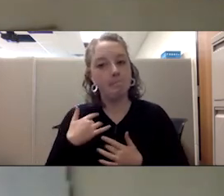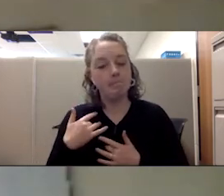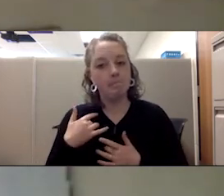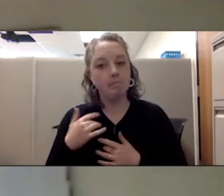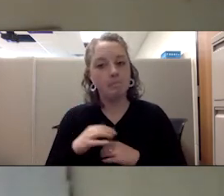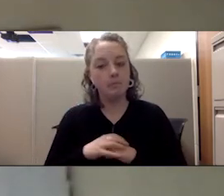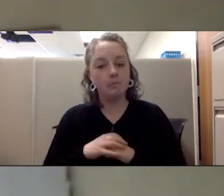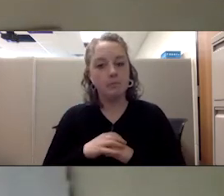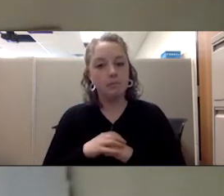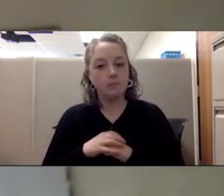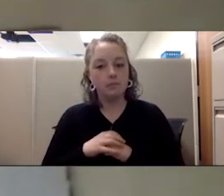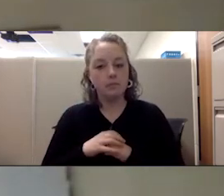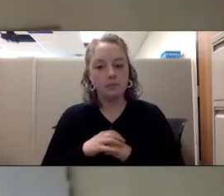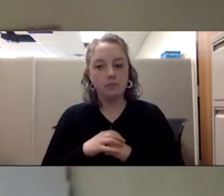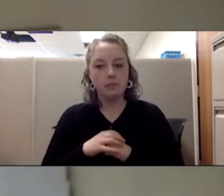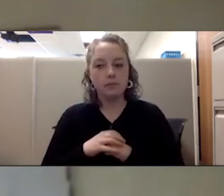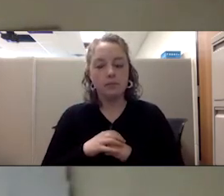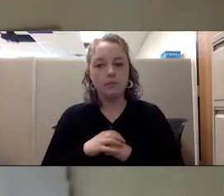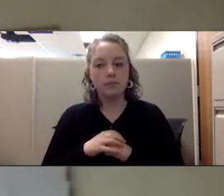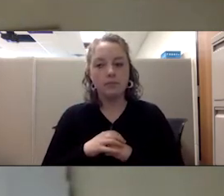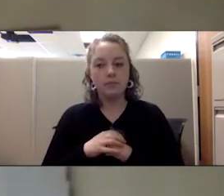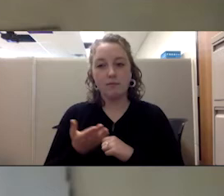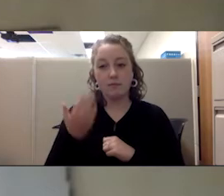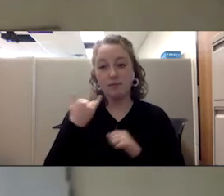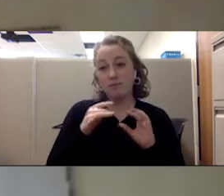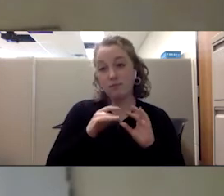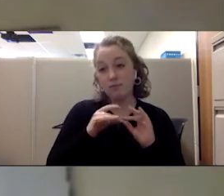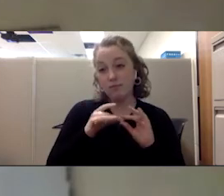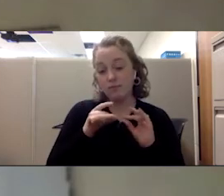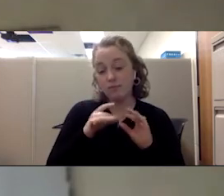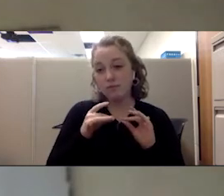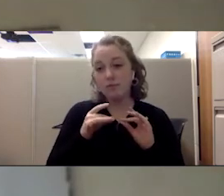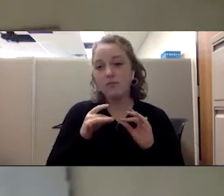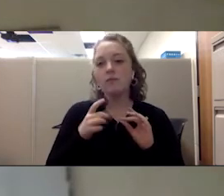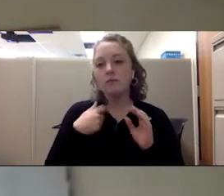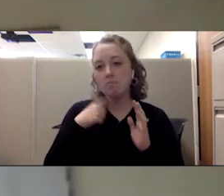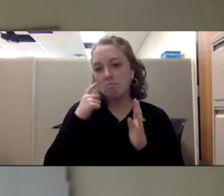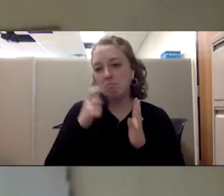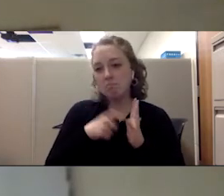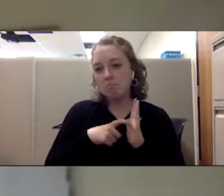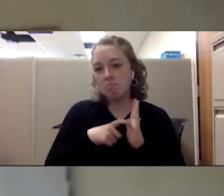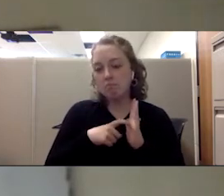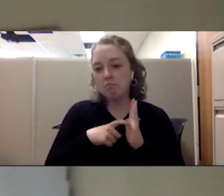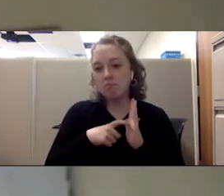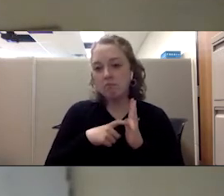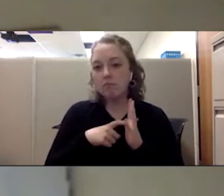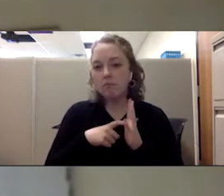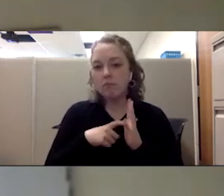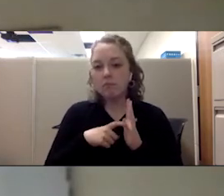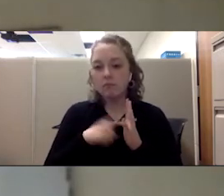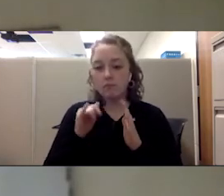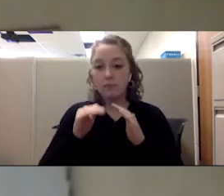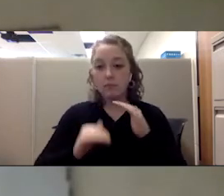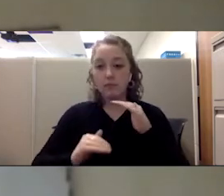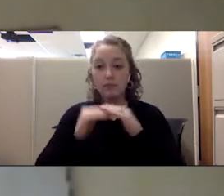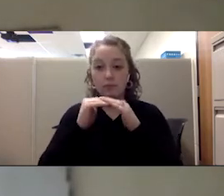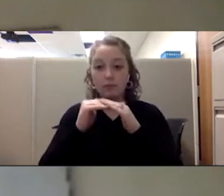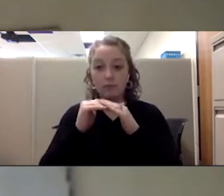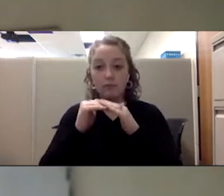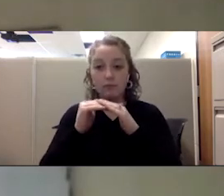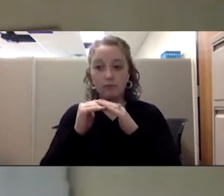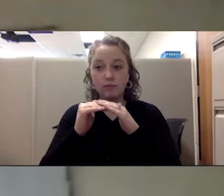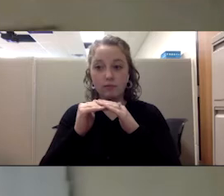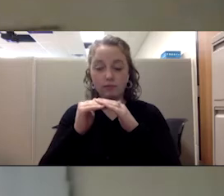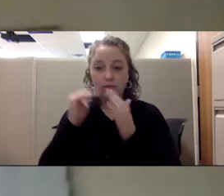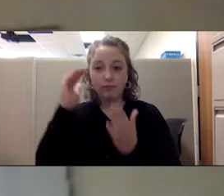has been mentioned before. I noticed that too. Even the capacity went down. So like the option 1, where it has